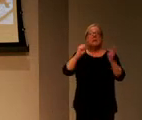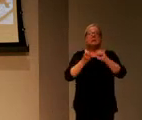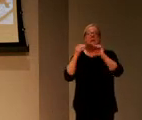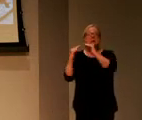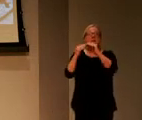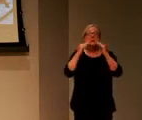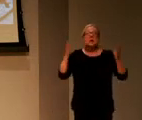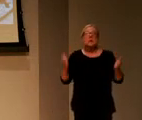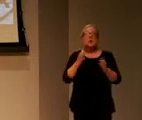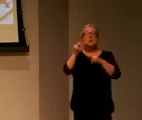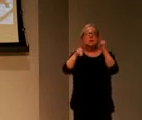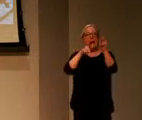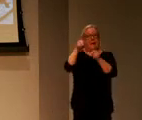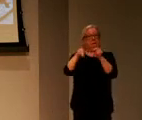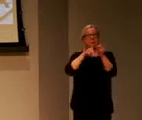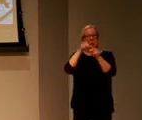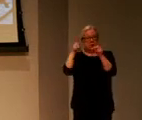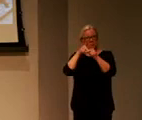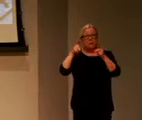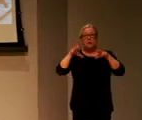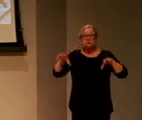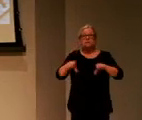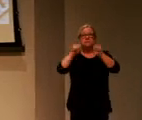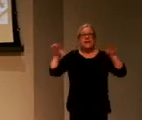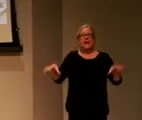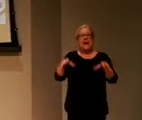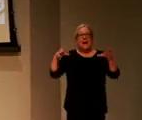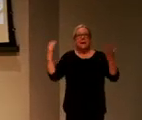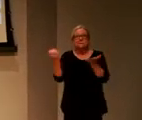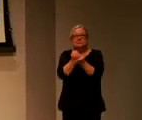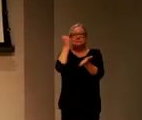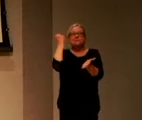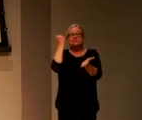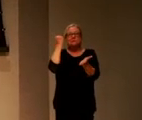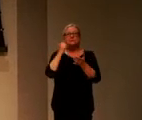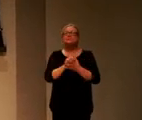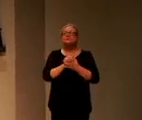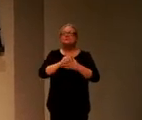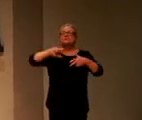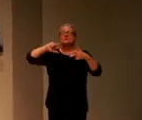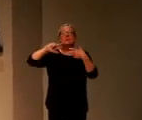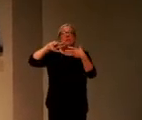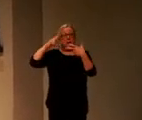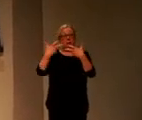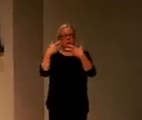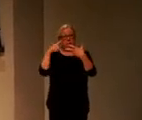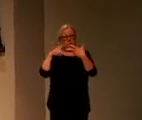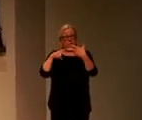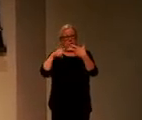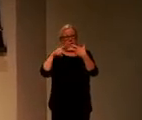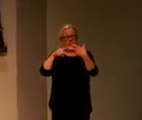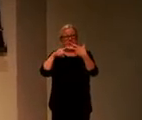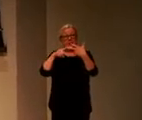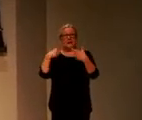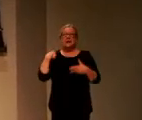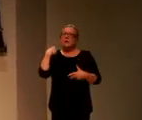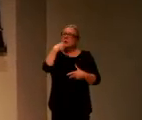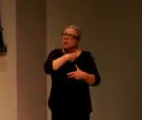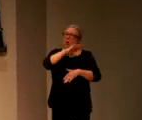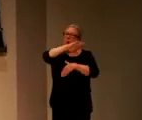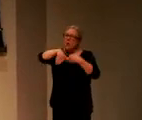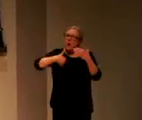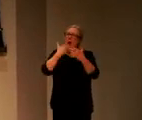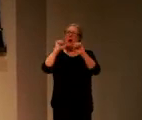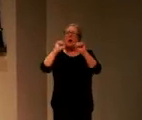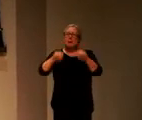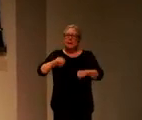action, hence a lot of the things that you guys are all doing in this room. And three, that we all have a role to play. And